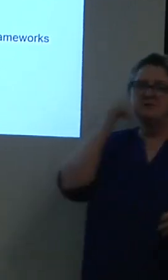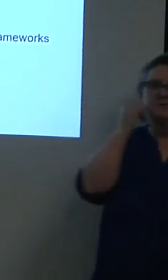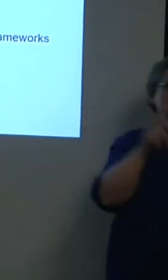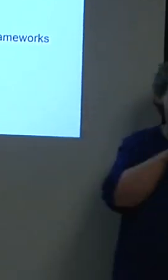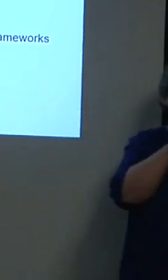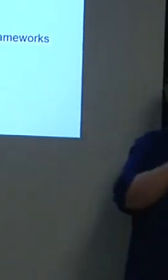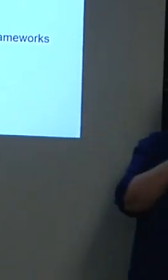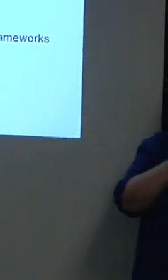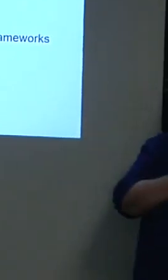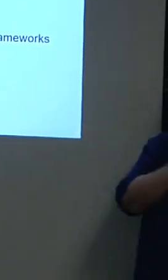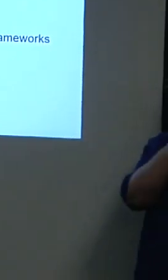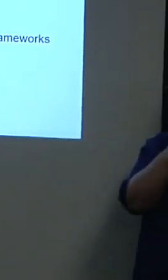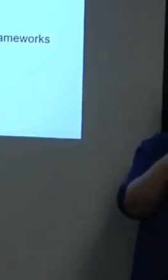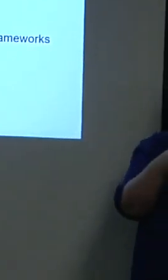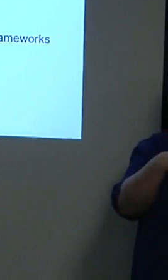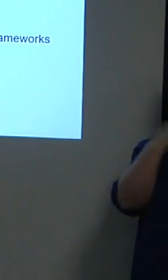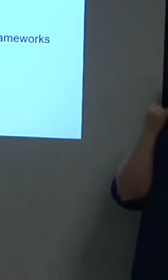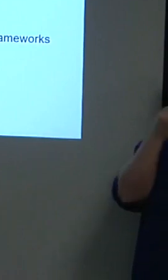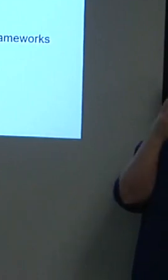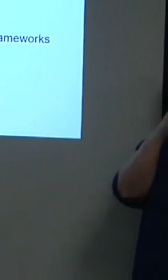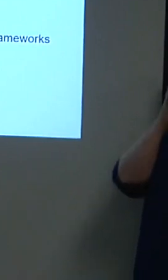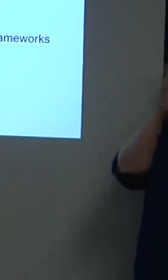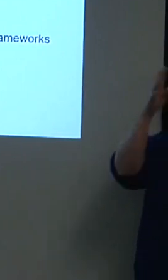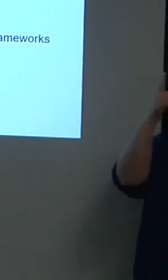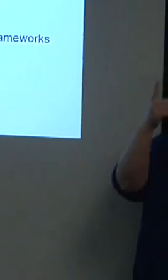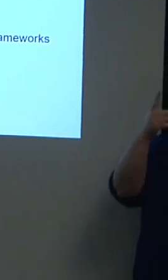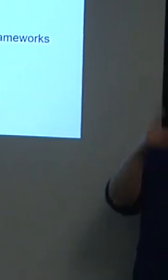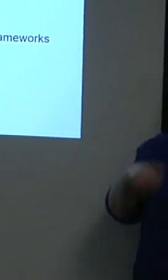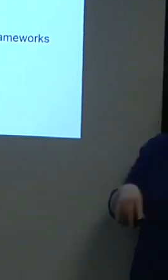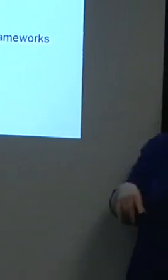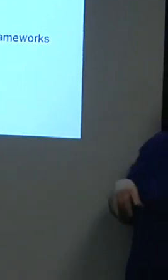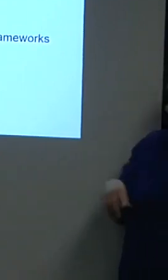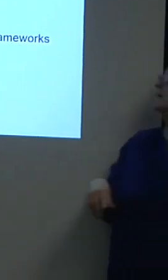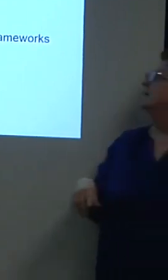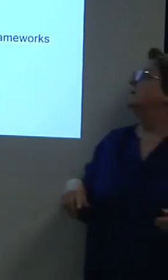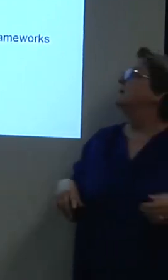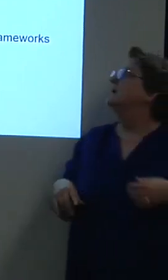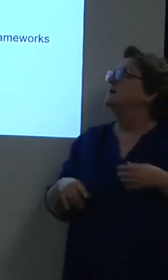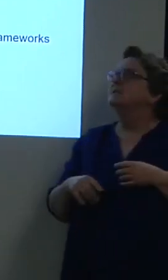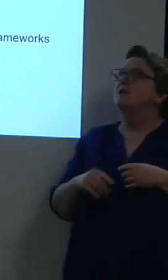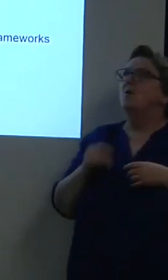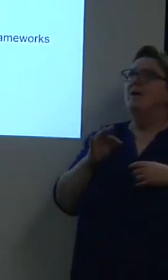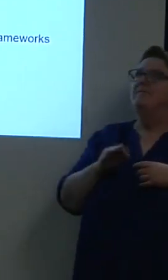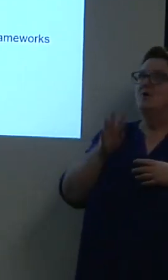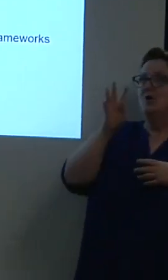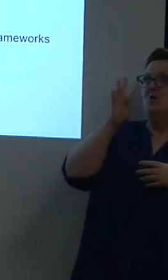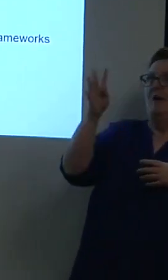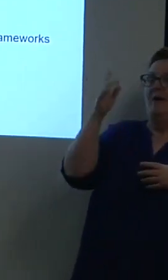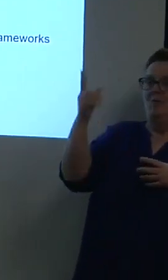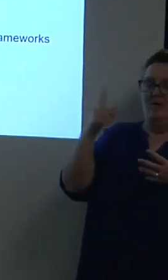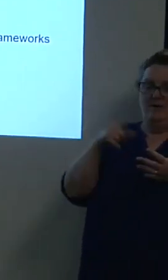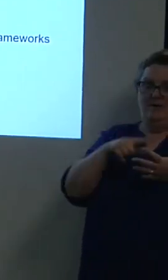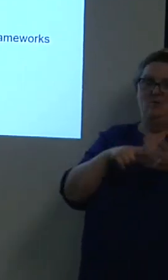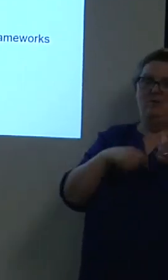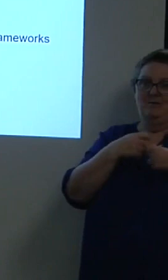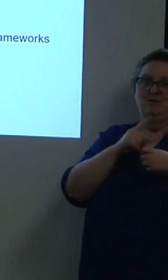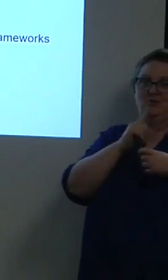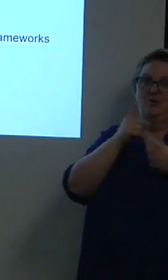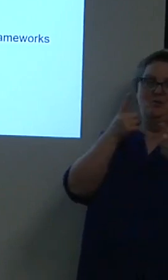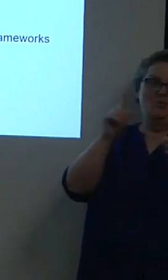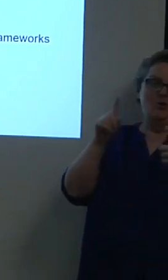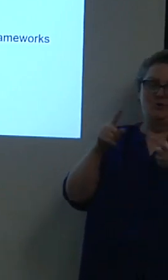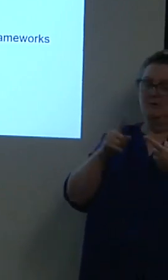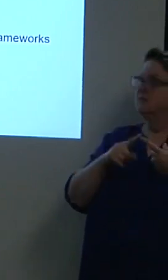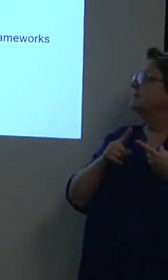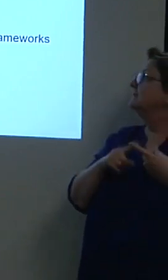our class and I have some ideas, I'd like to create one of them. Here's things to think about in terms of making sure that it's really going to work in a formal case study